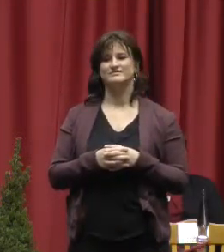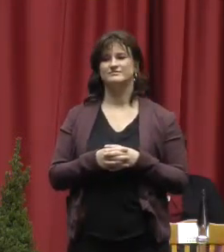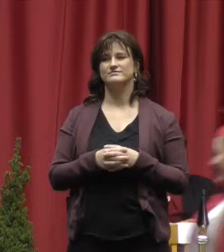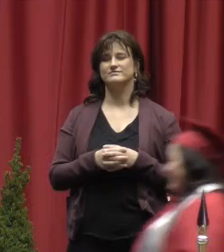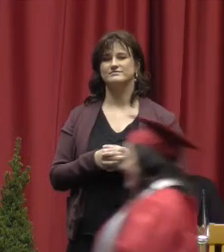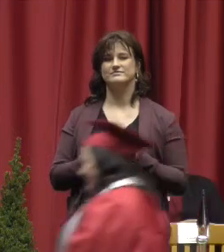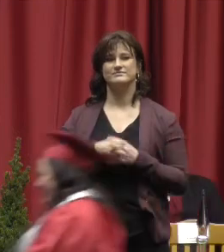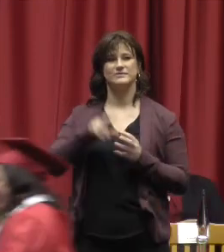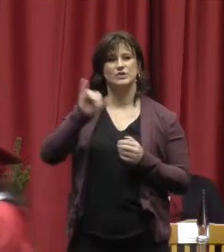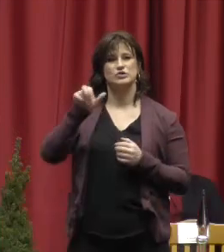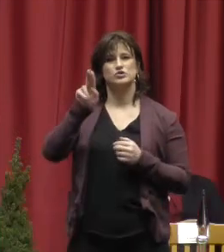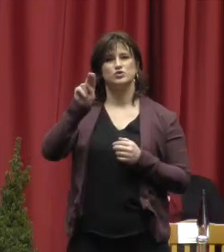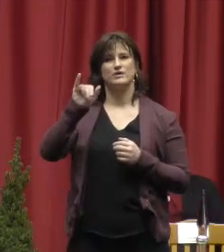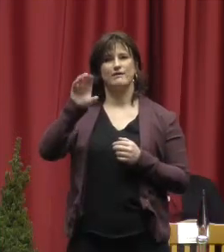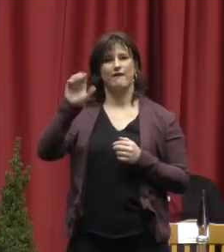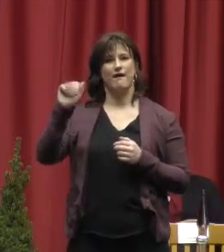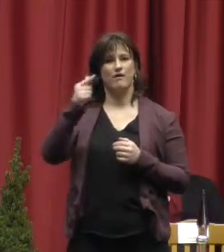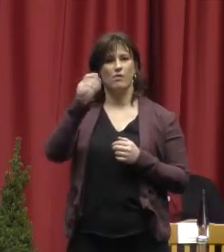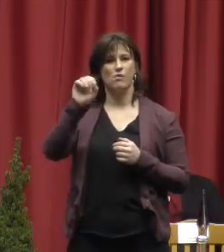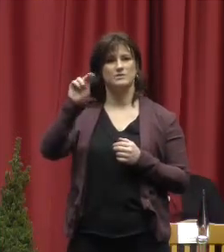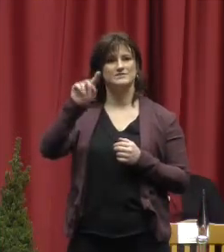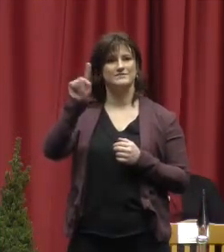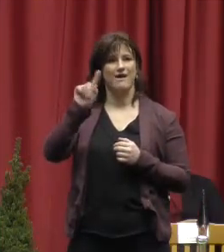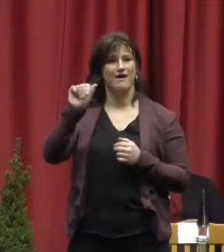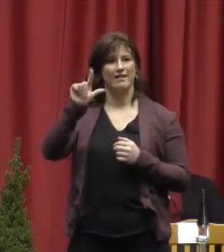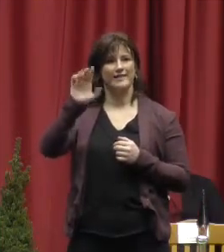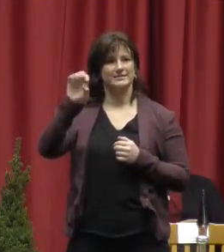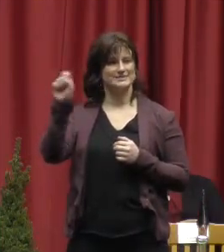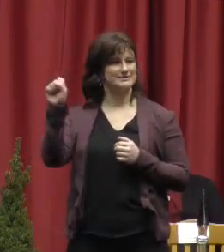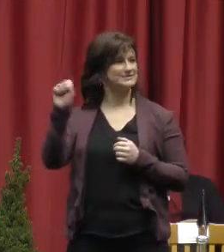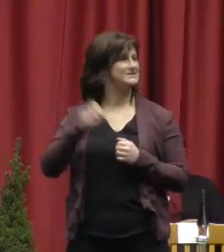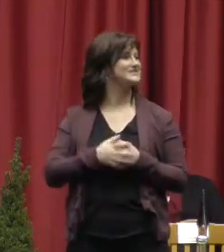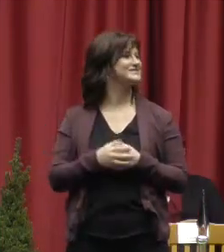Dunica Gonzalez,